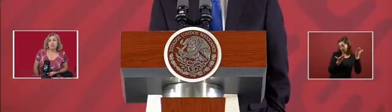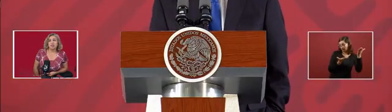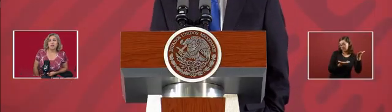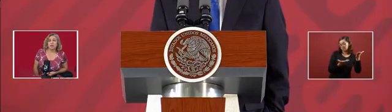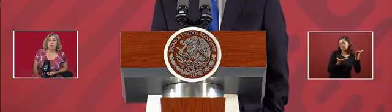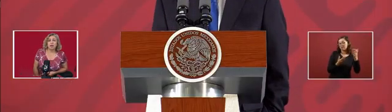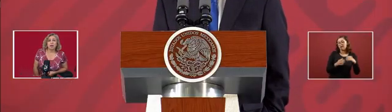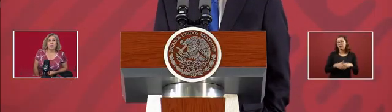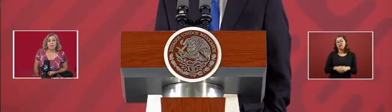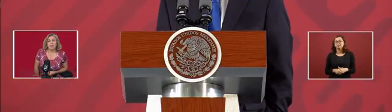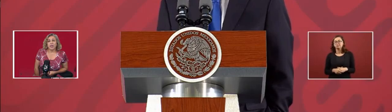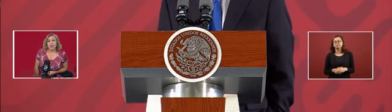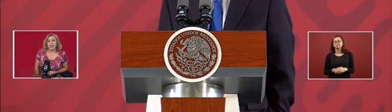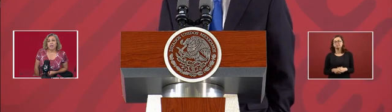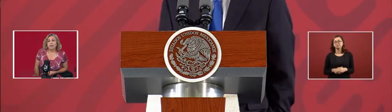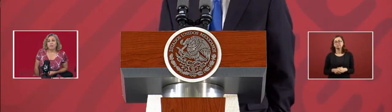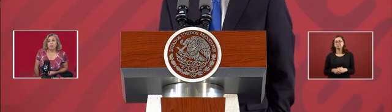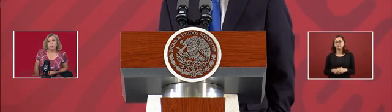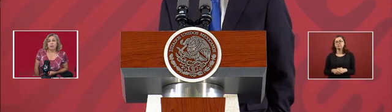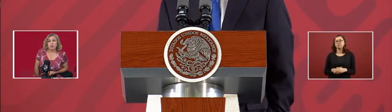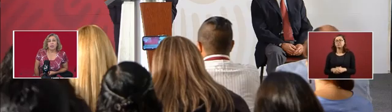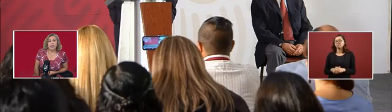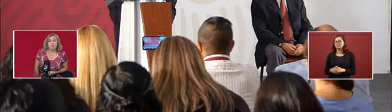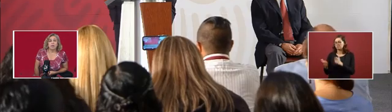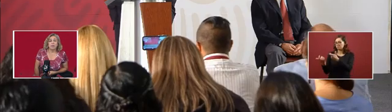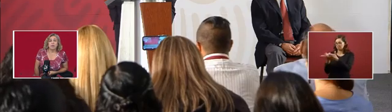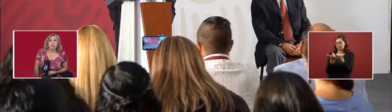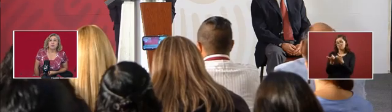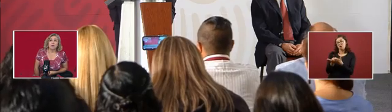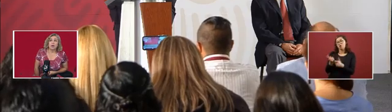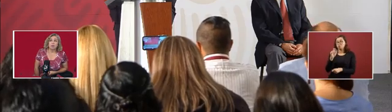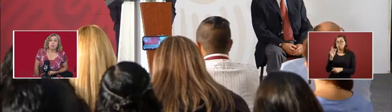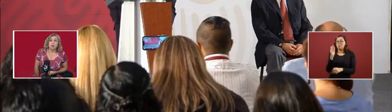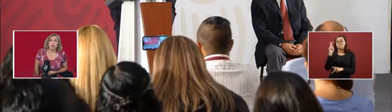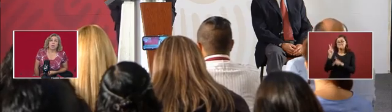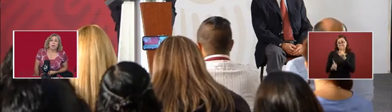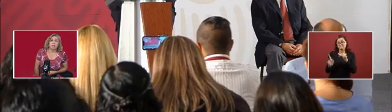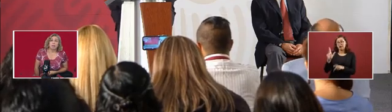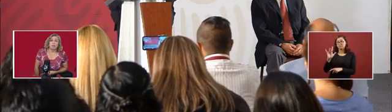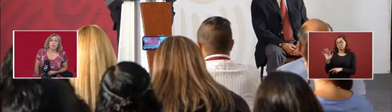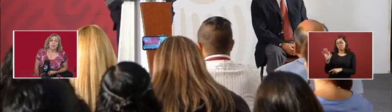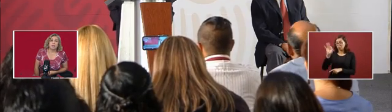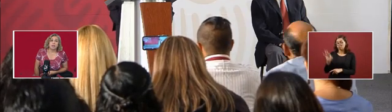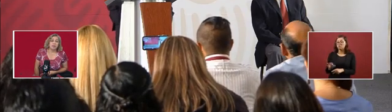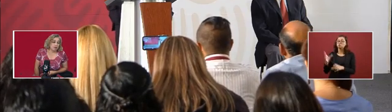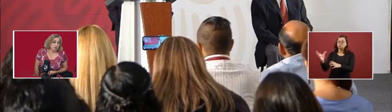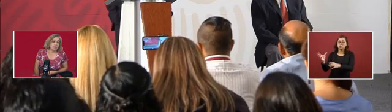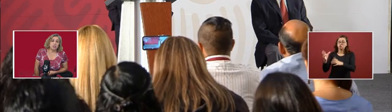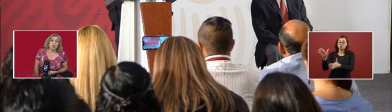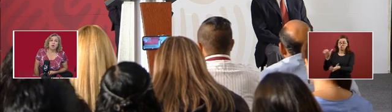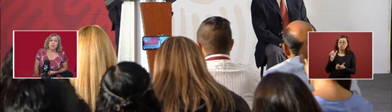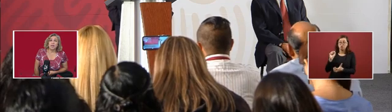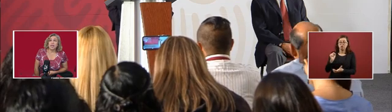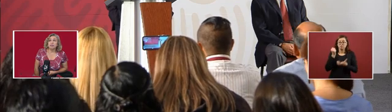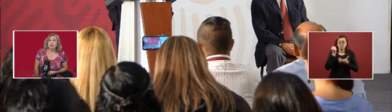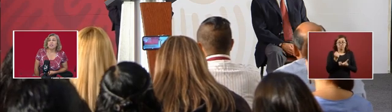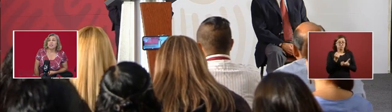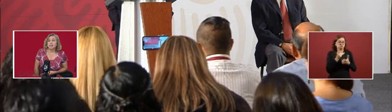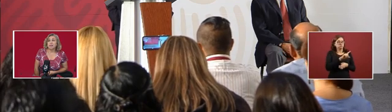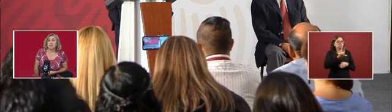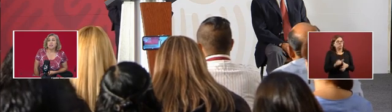in, his office needs to be in que el Tepechi. secretario de Agricultura And the en Ciudad secretary Obregón, of Agriculture needs to be in el Obregón. secretario